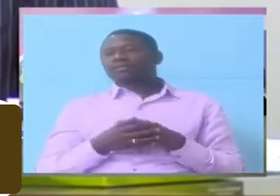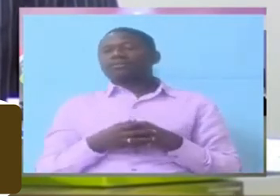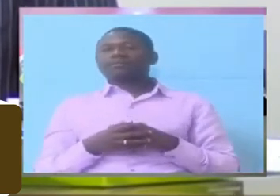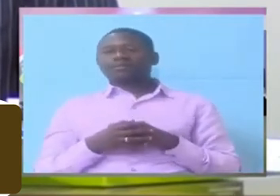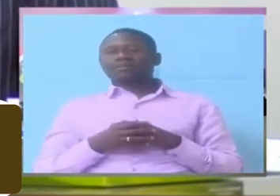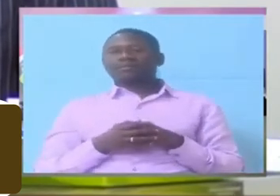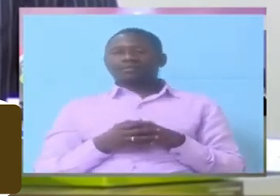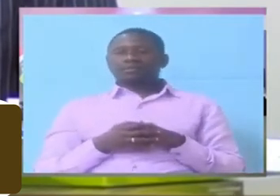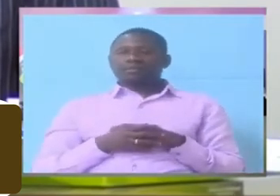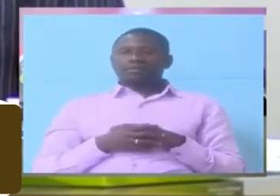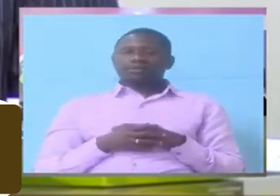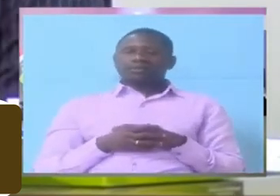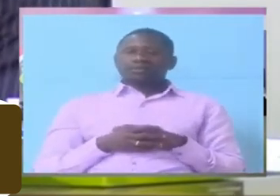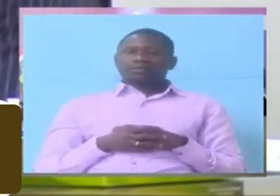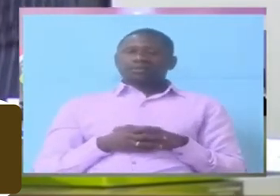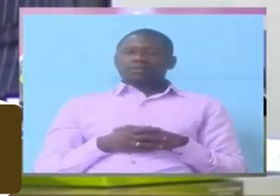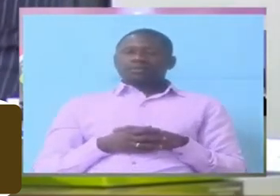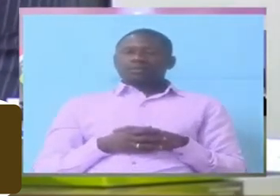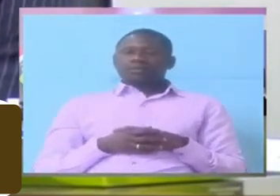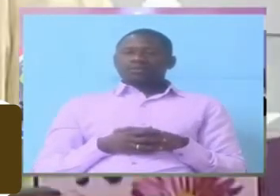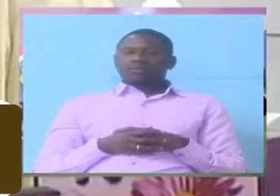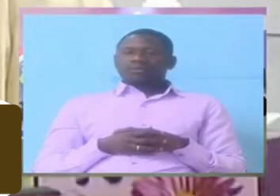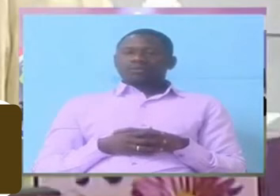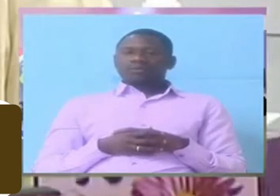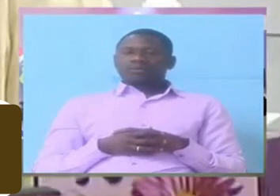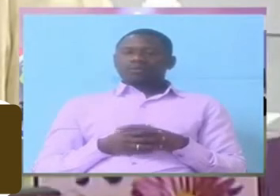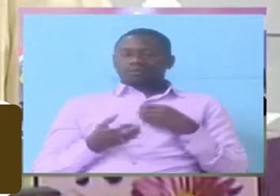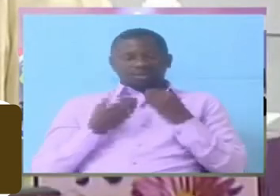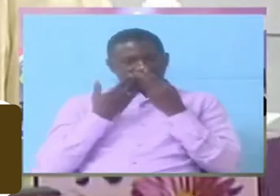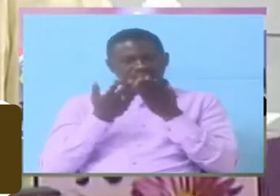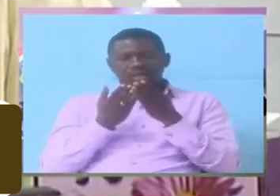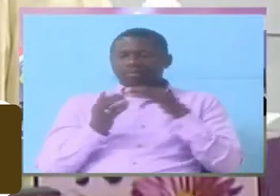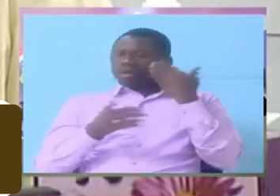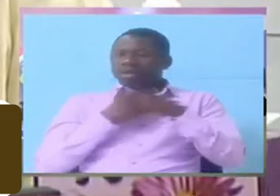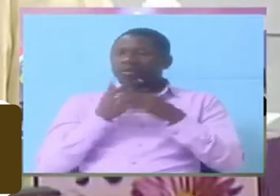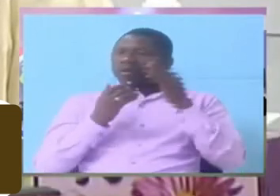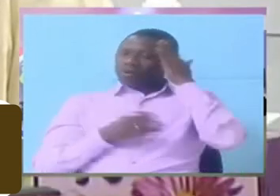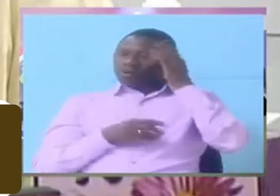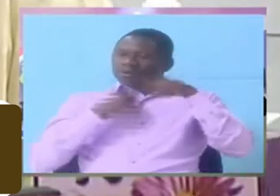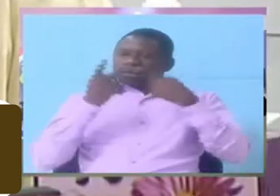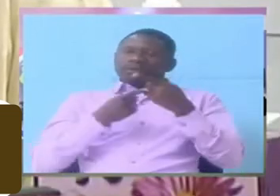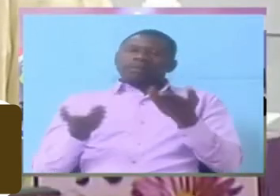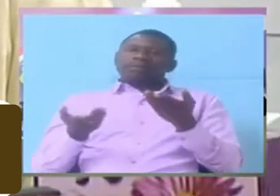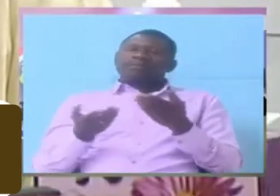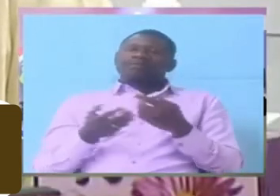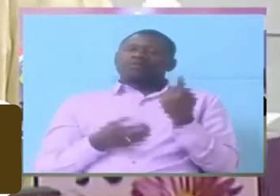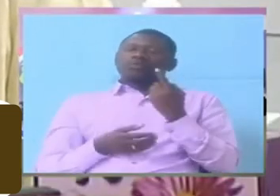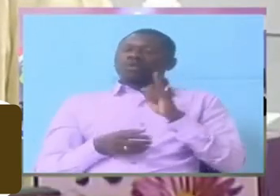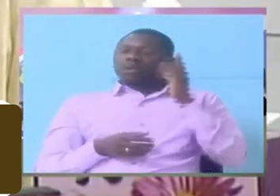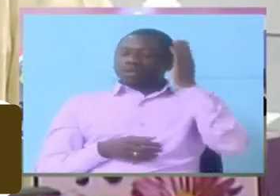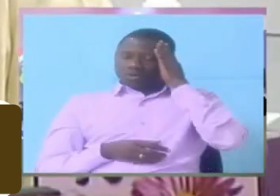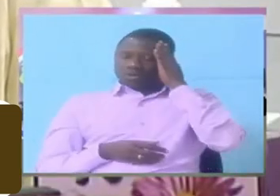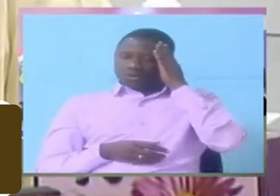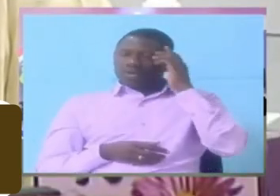Ghanaian din sey imem muta jang. As I said, I'm never aware of that. All I know is that I know confirmed